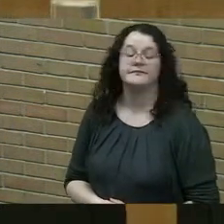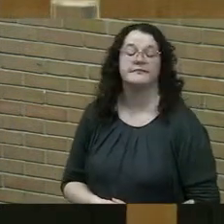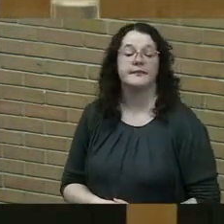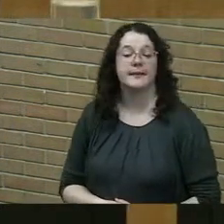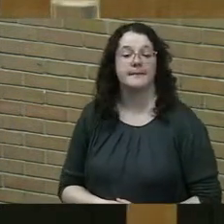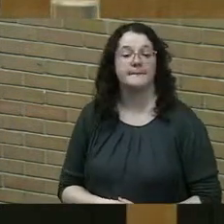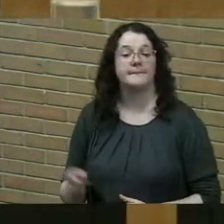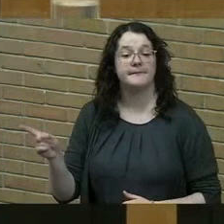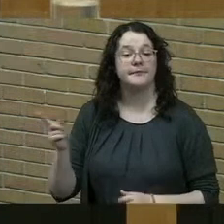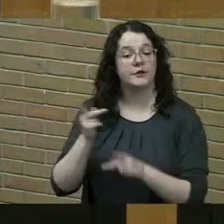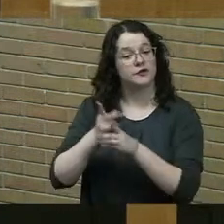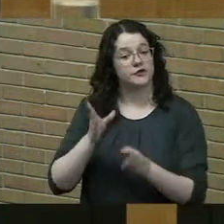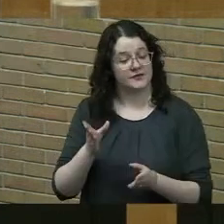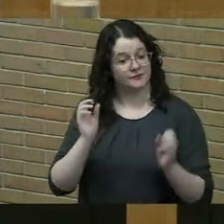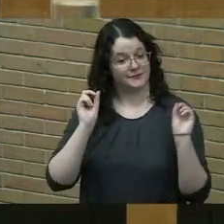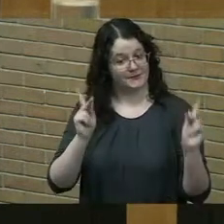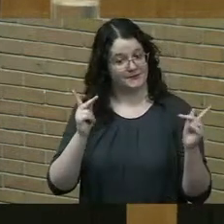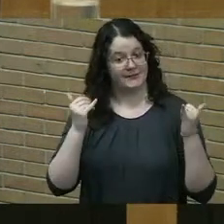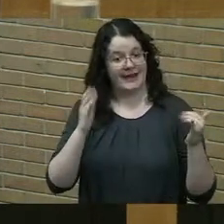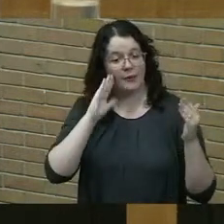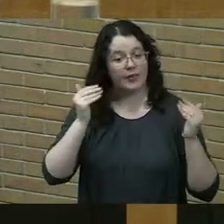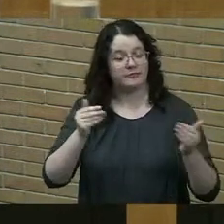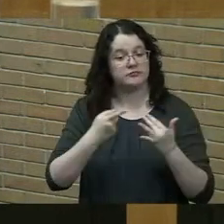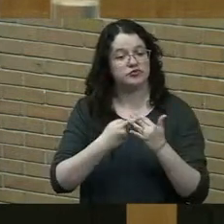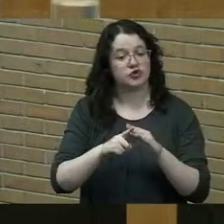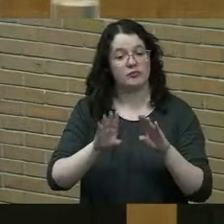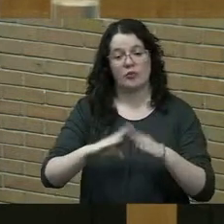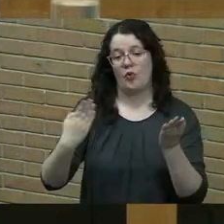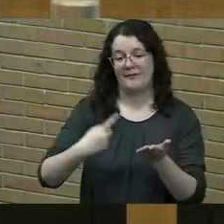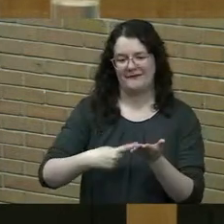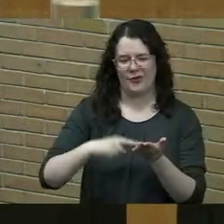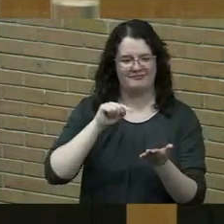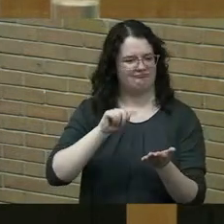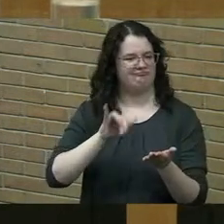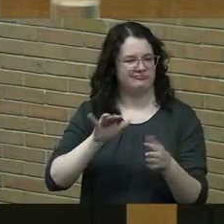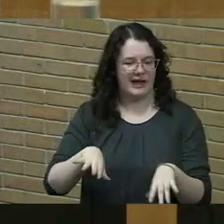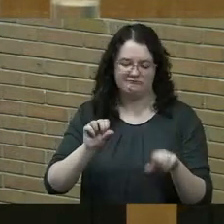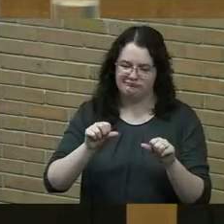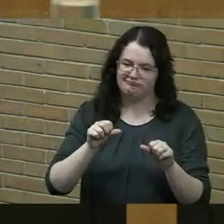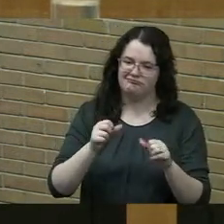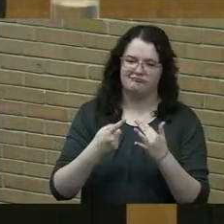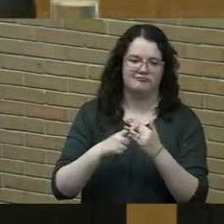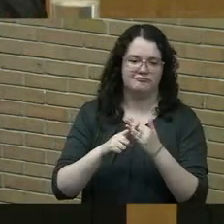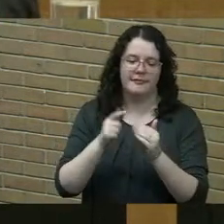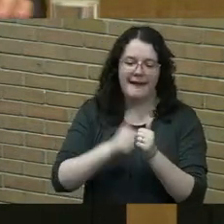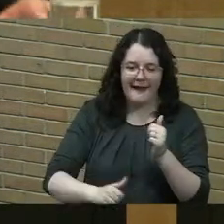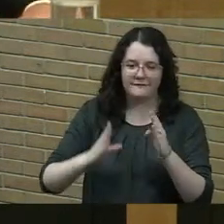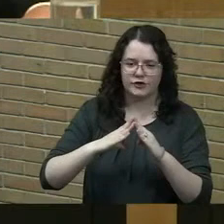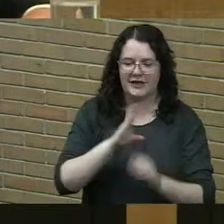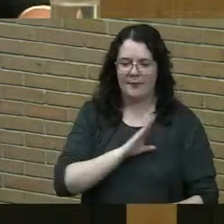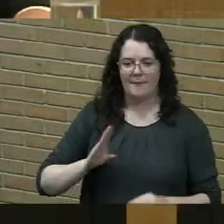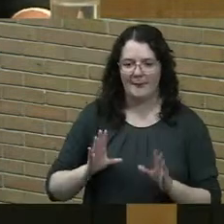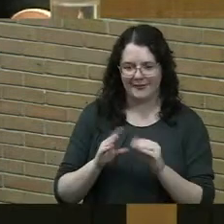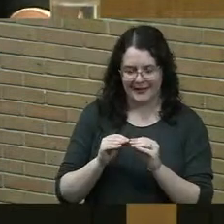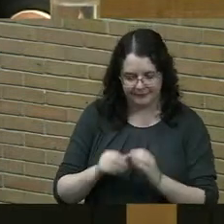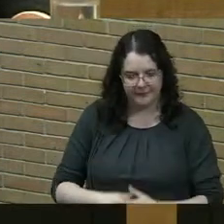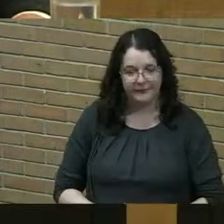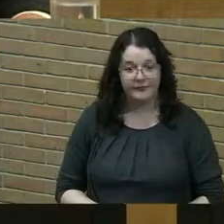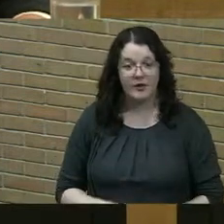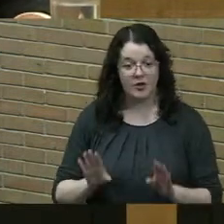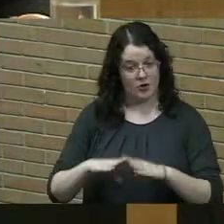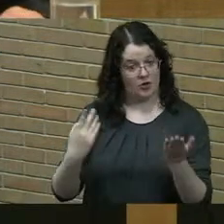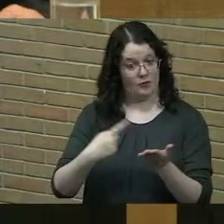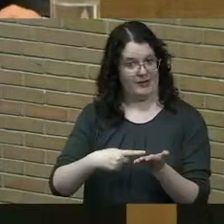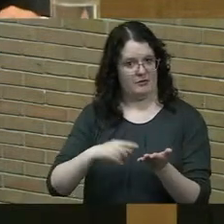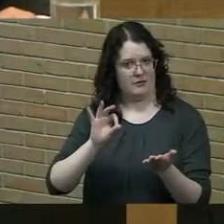Okay, we'll now begin our open forum, which we hold at the beginning of every town board meeting. The open forum is an opportunity for members